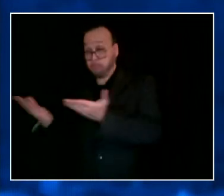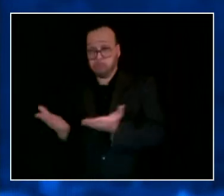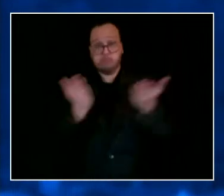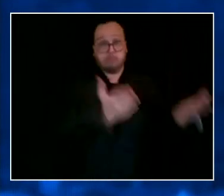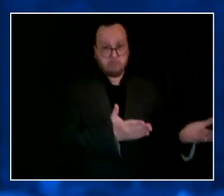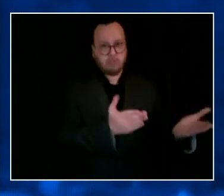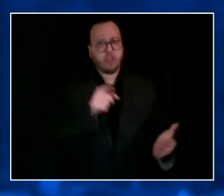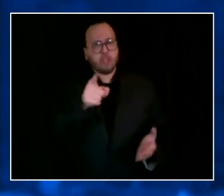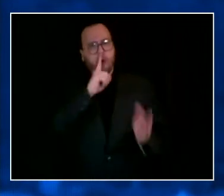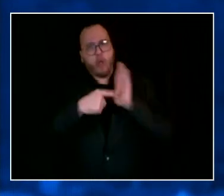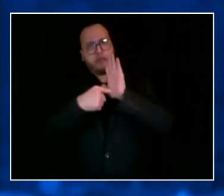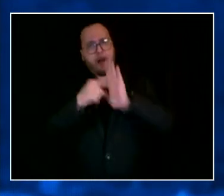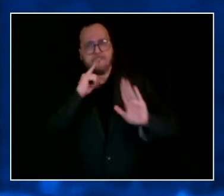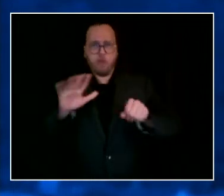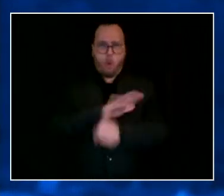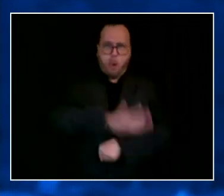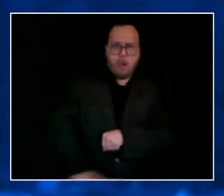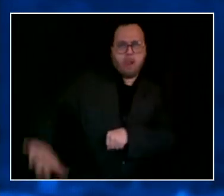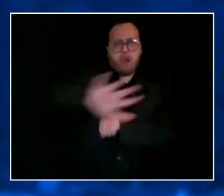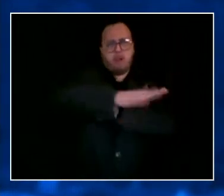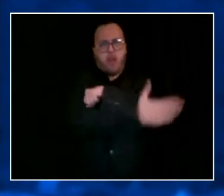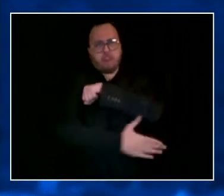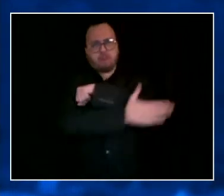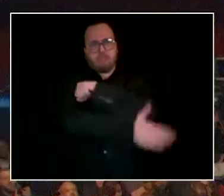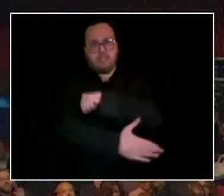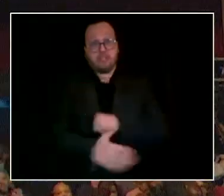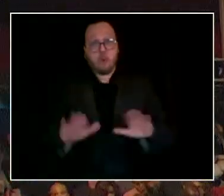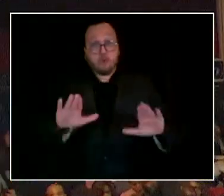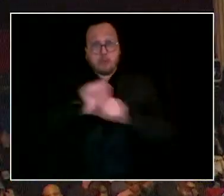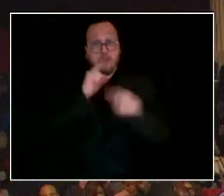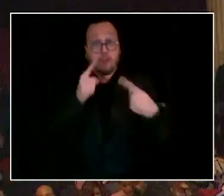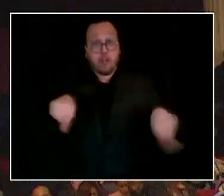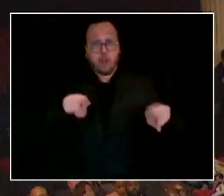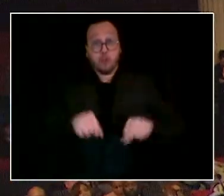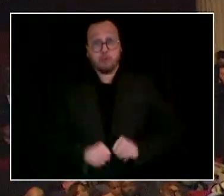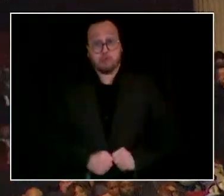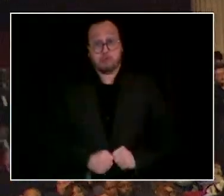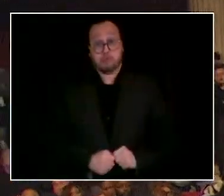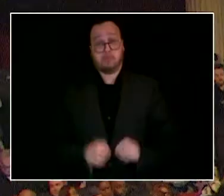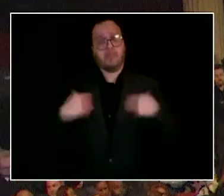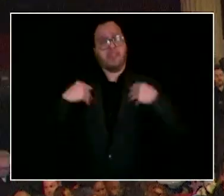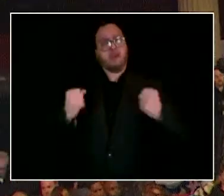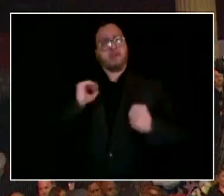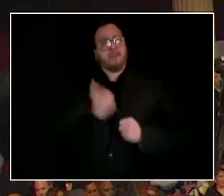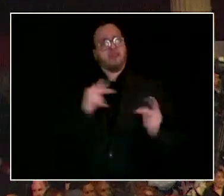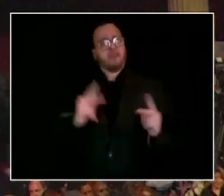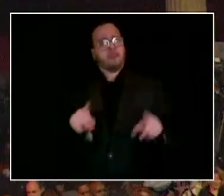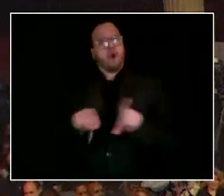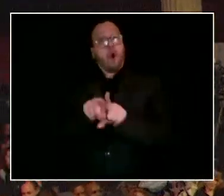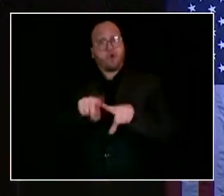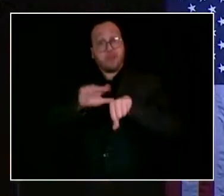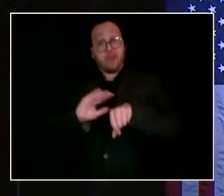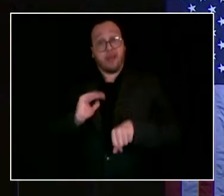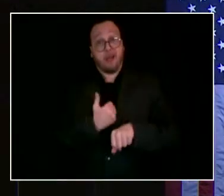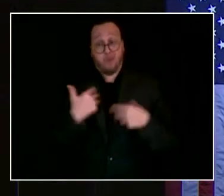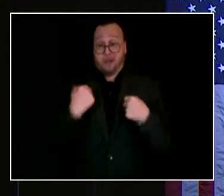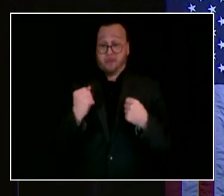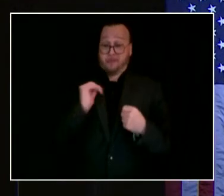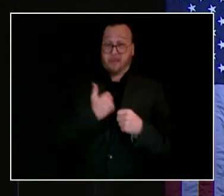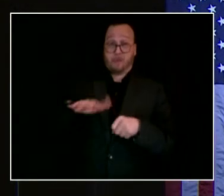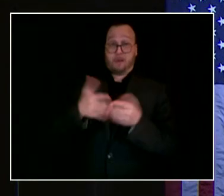country. Great job, team. The health of our people also depends on the health of our public